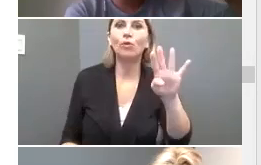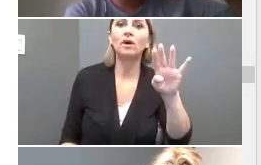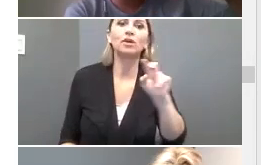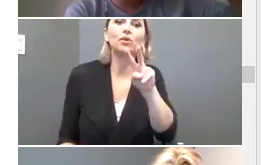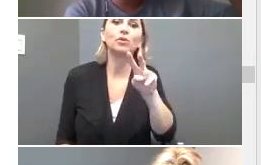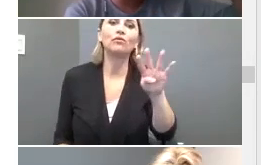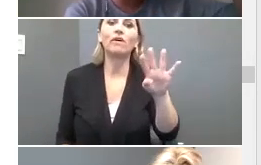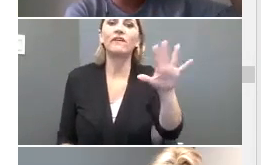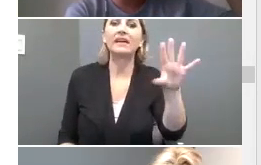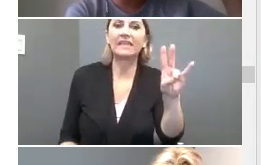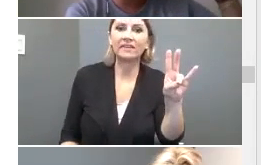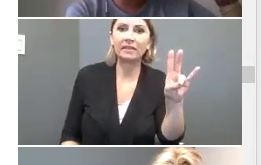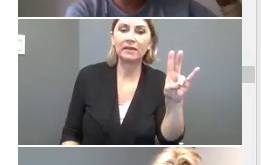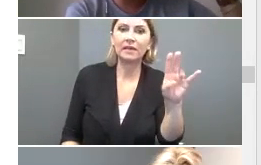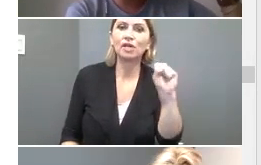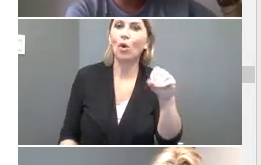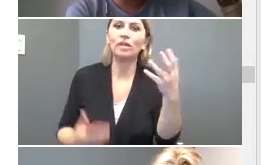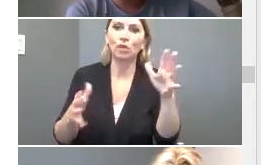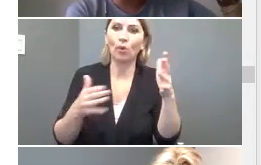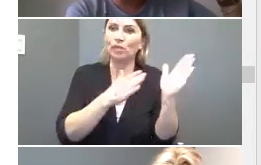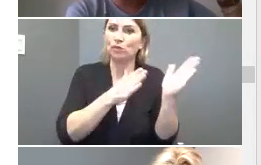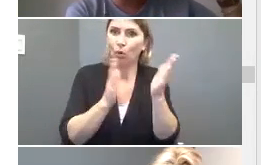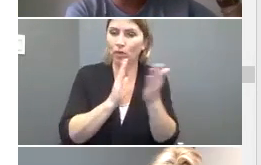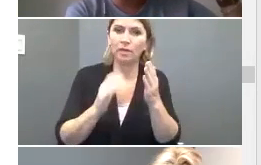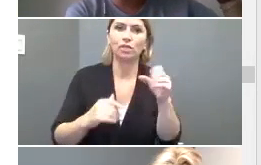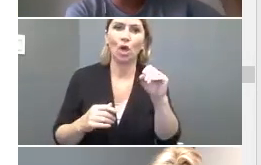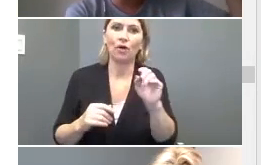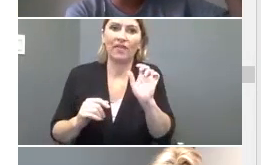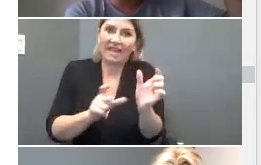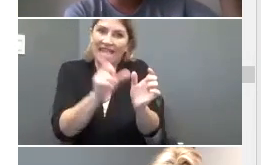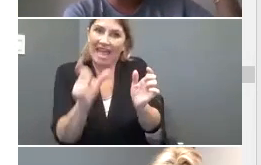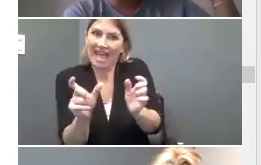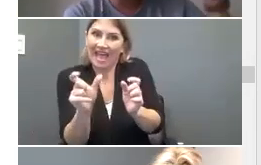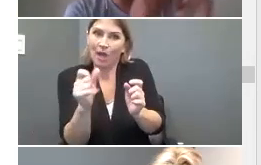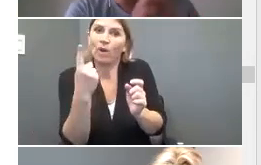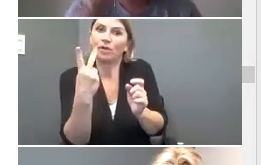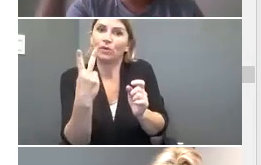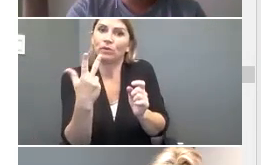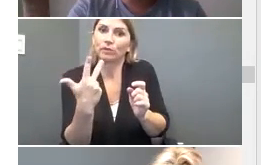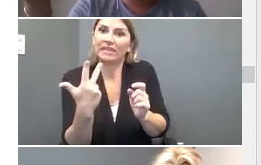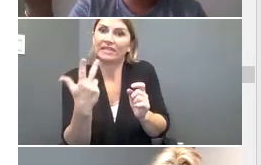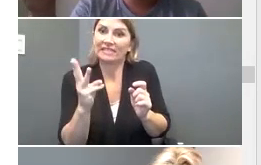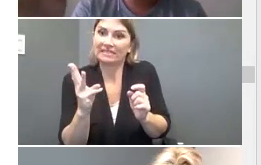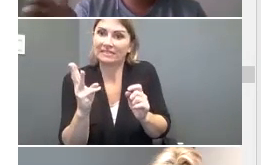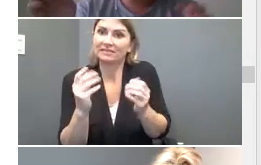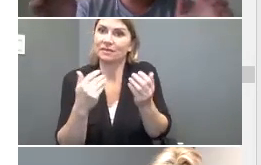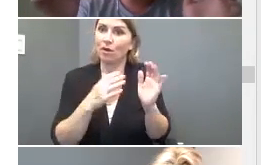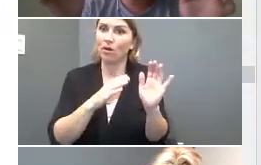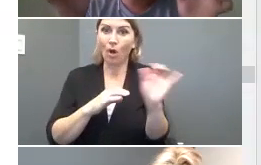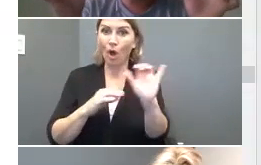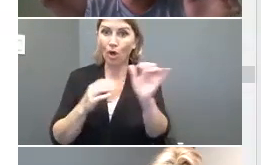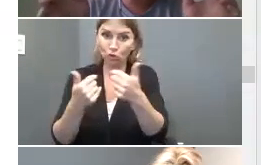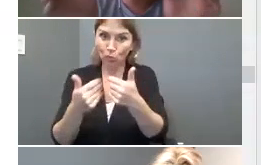out. Right. These are in sorted order. And this half of your array, 1, 2, 3, 6 is also sorted out.